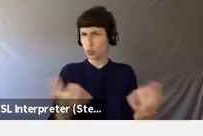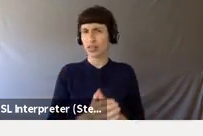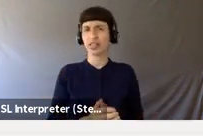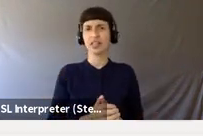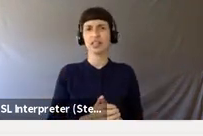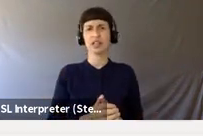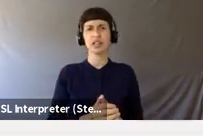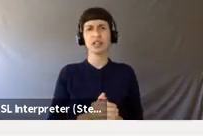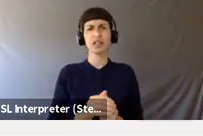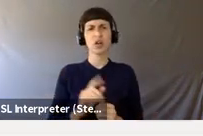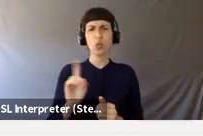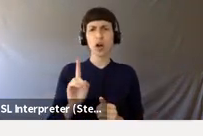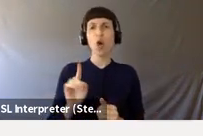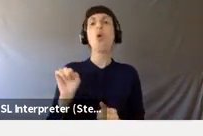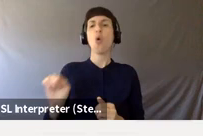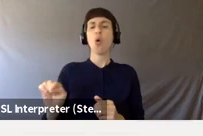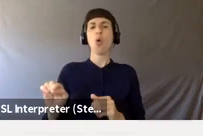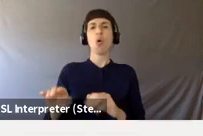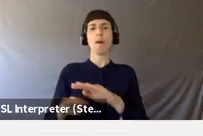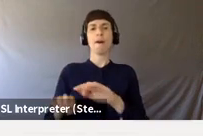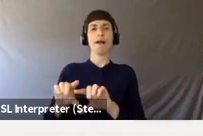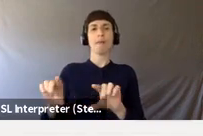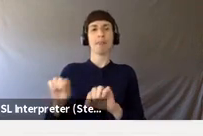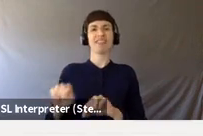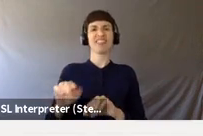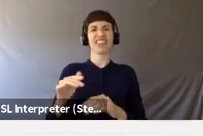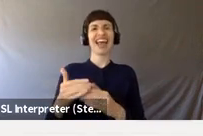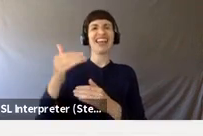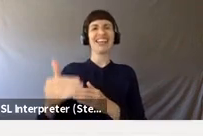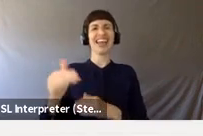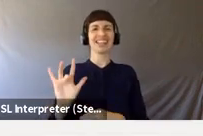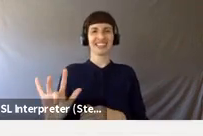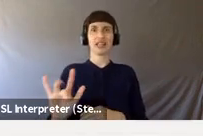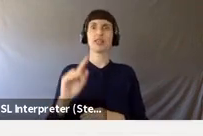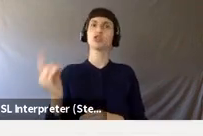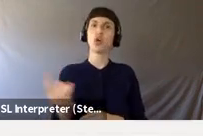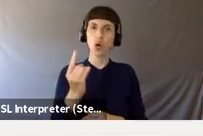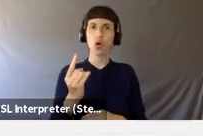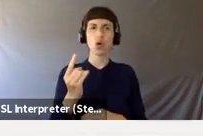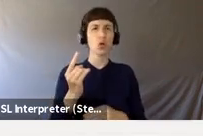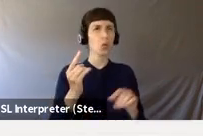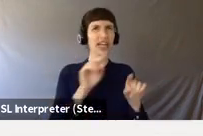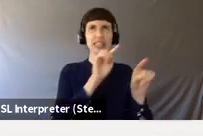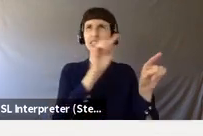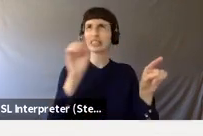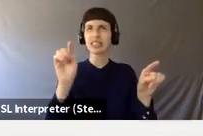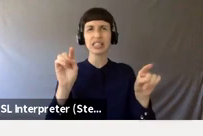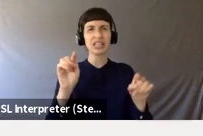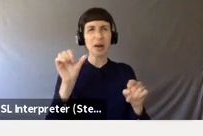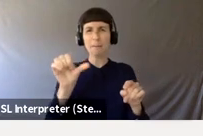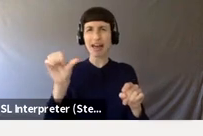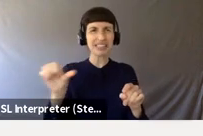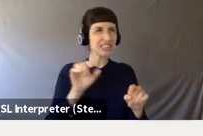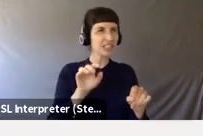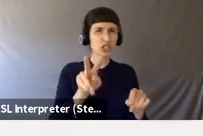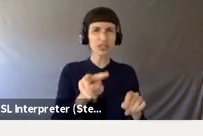the next in the bottom corner. There's always buttons around all over the place. Give your brain a little space and sometimes just back away from the screen and look all